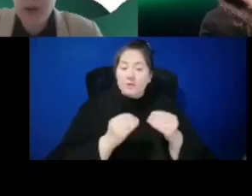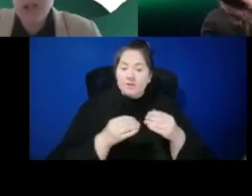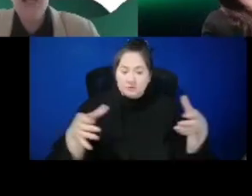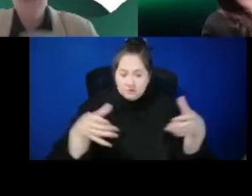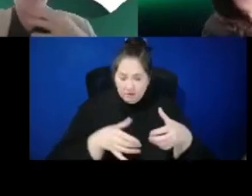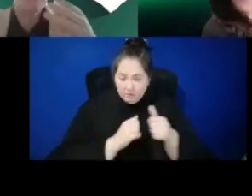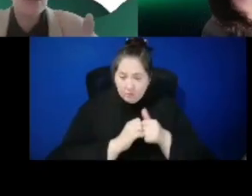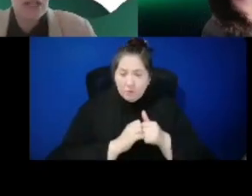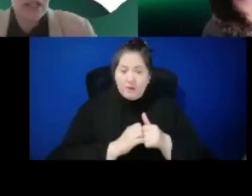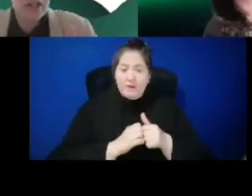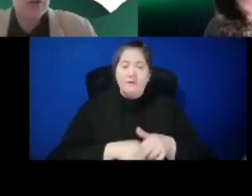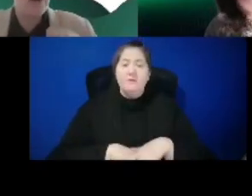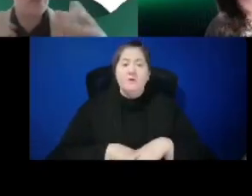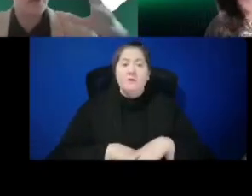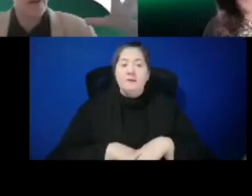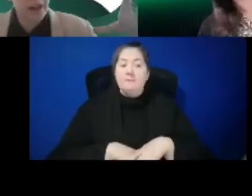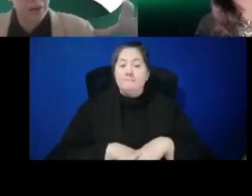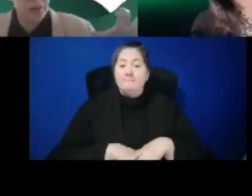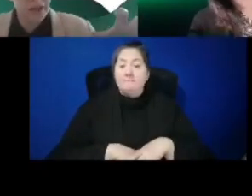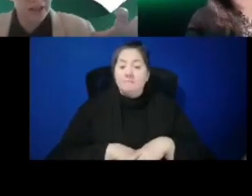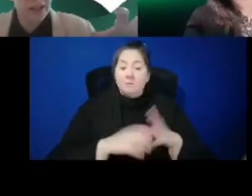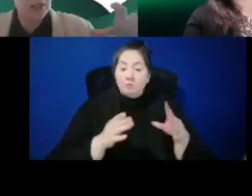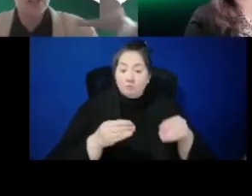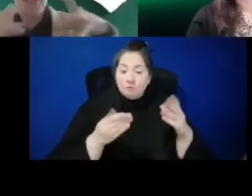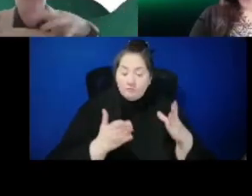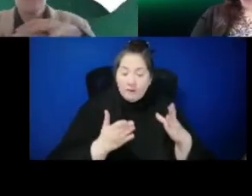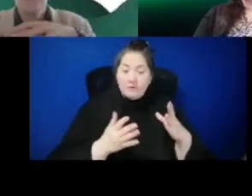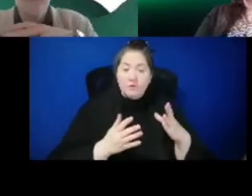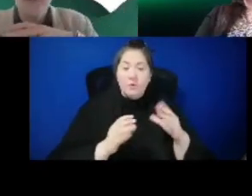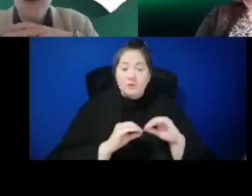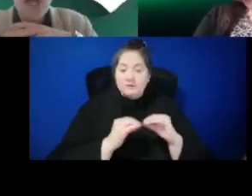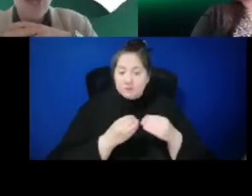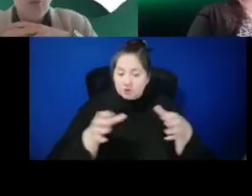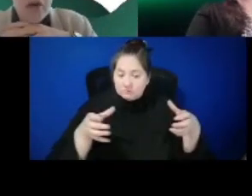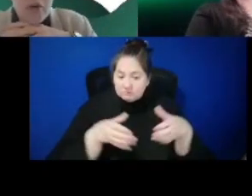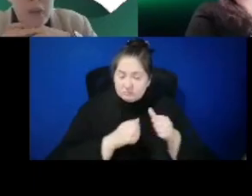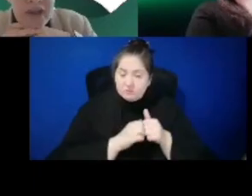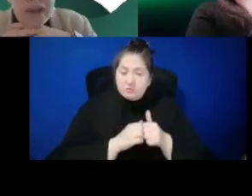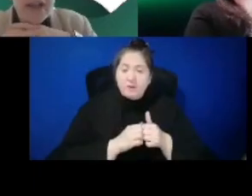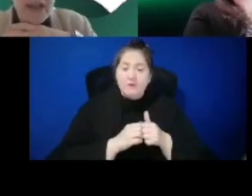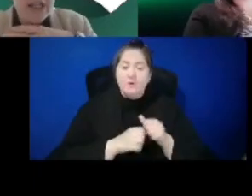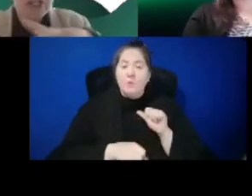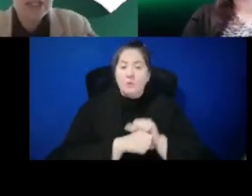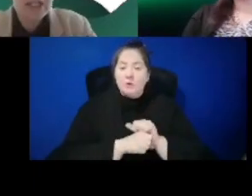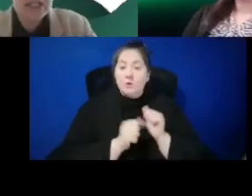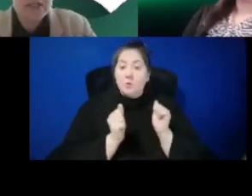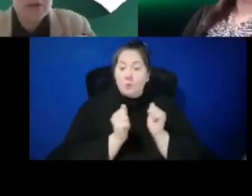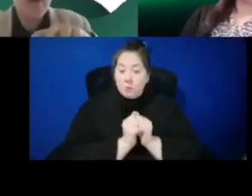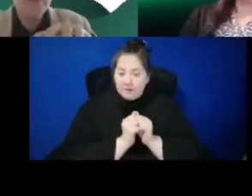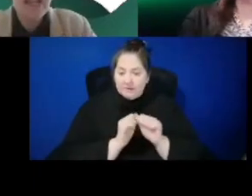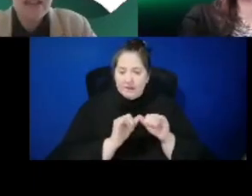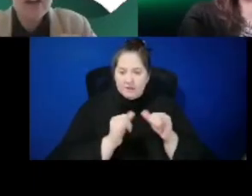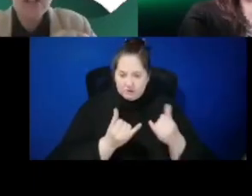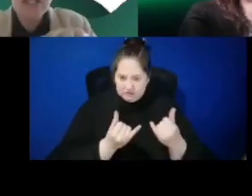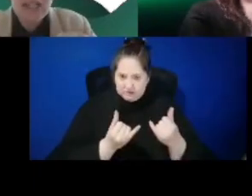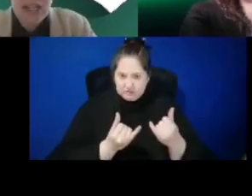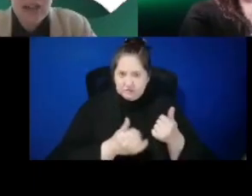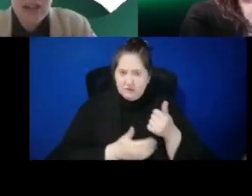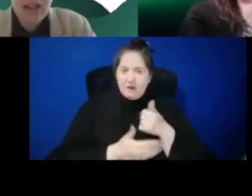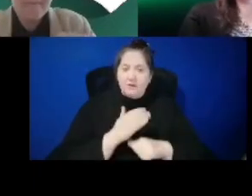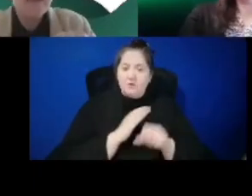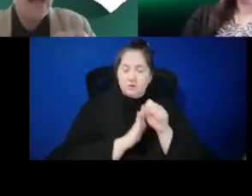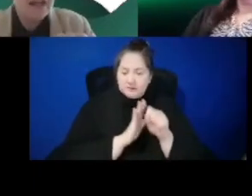come together, and in particular, when provider organizations coming together work with the agencies within